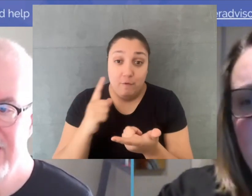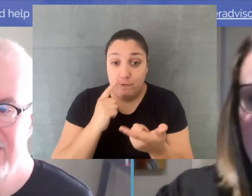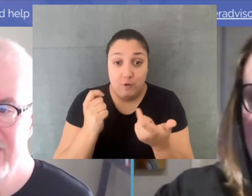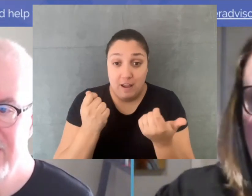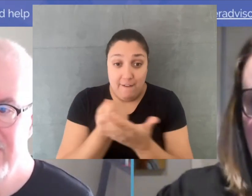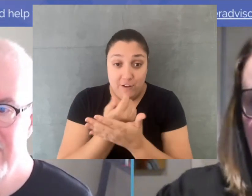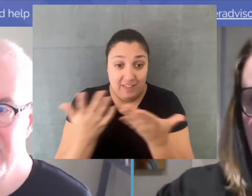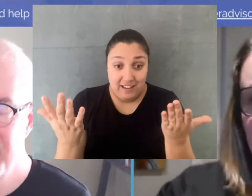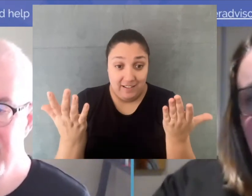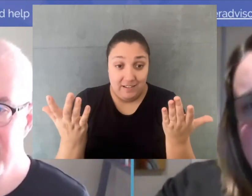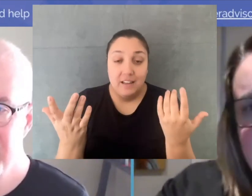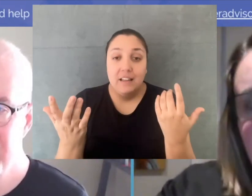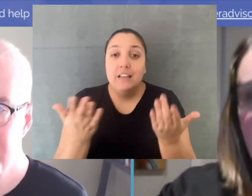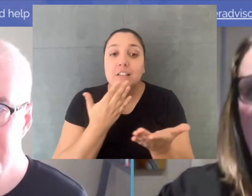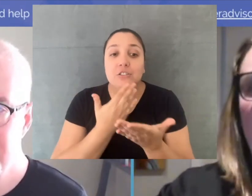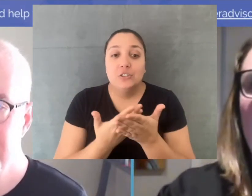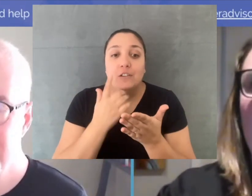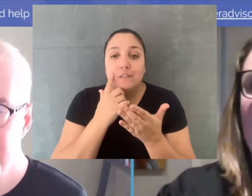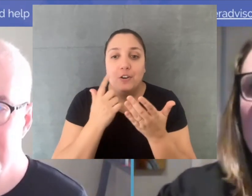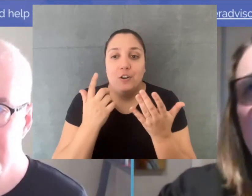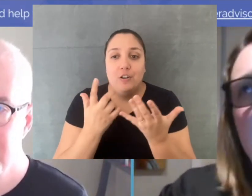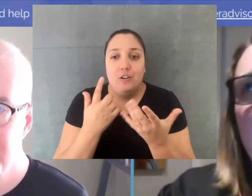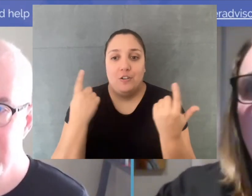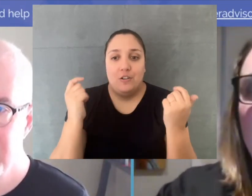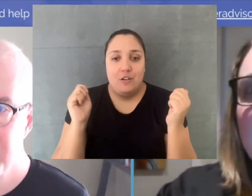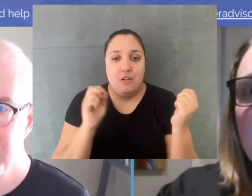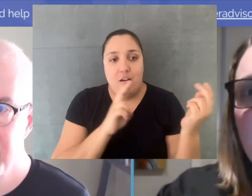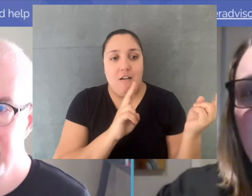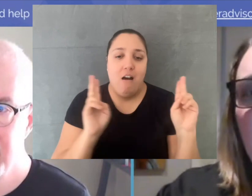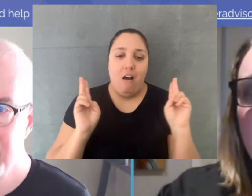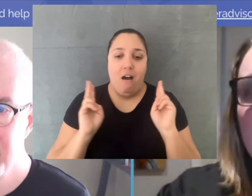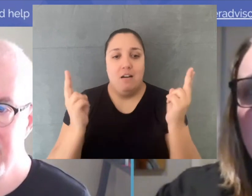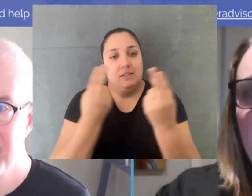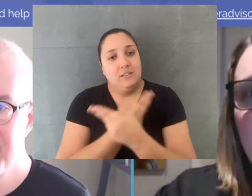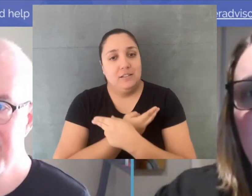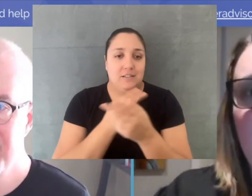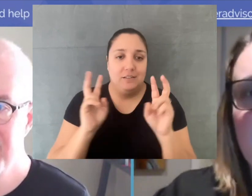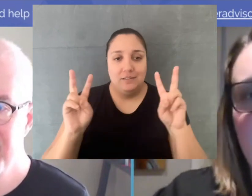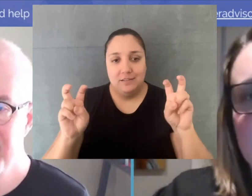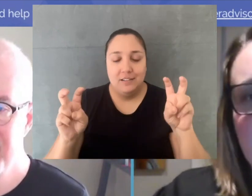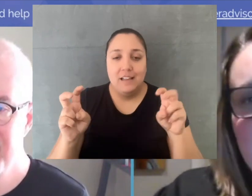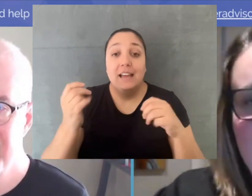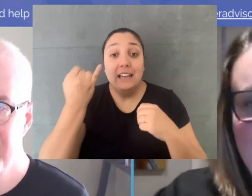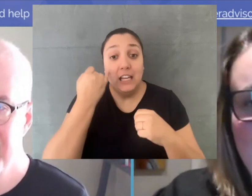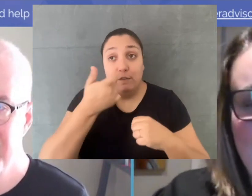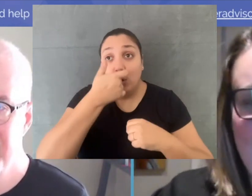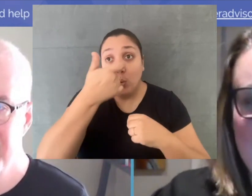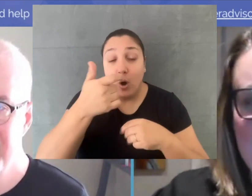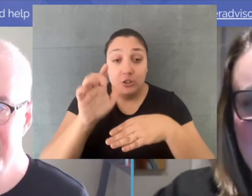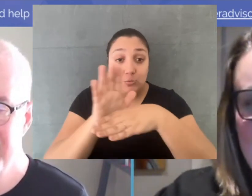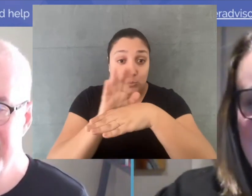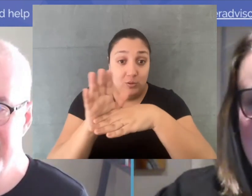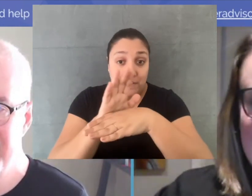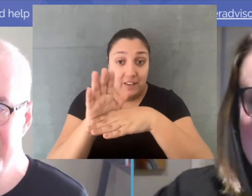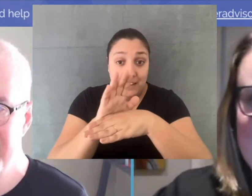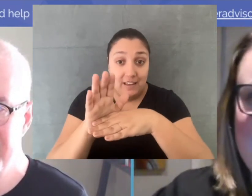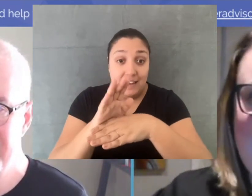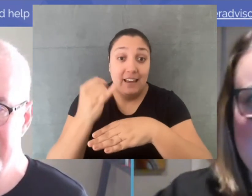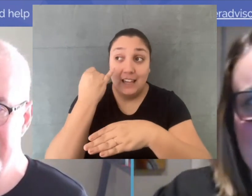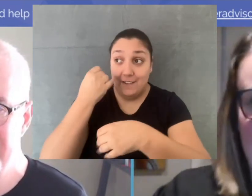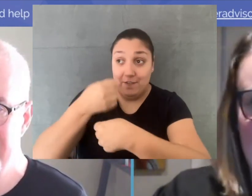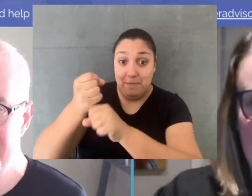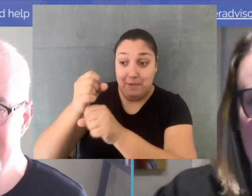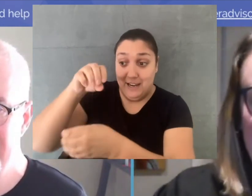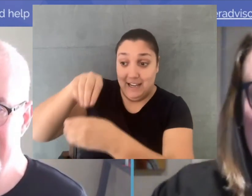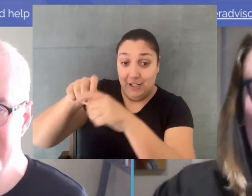And so we're really doing it for all of us. And I like to tell people, if you're going to watch a movie and the movie is